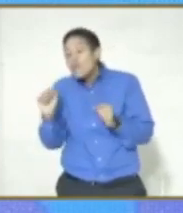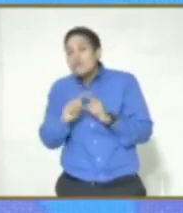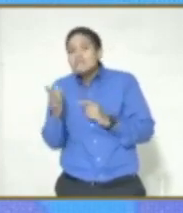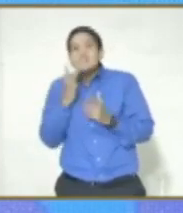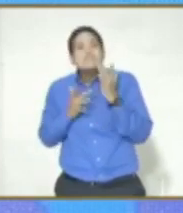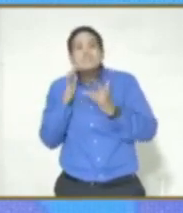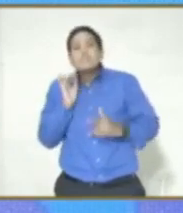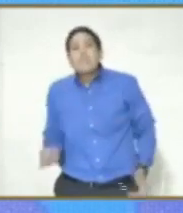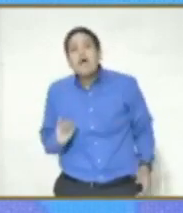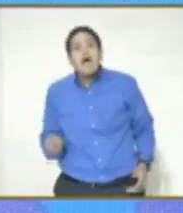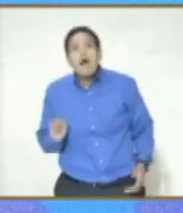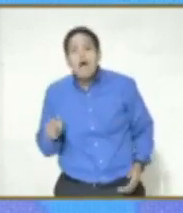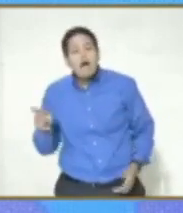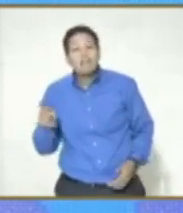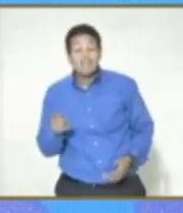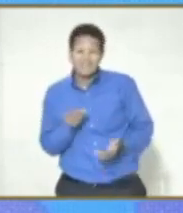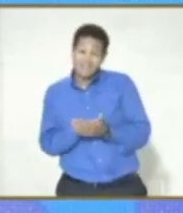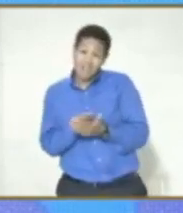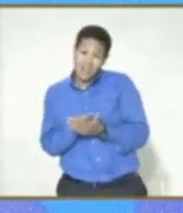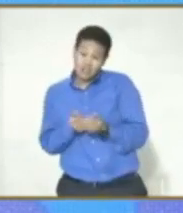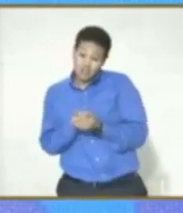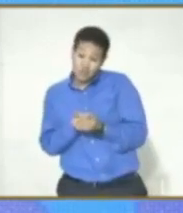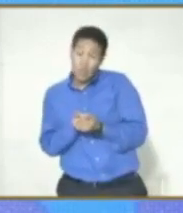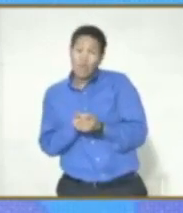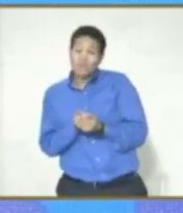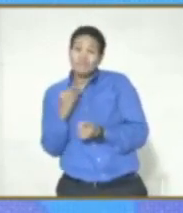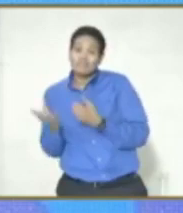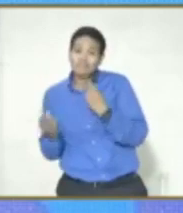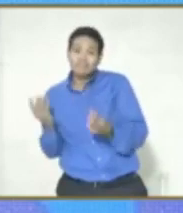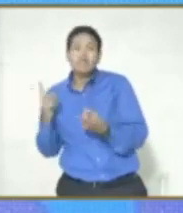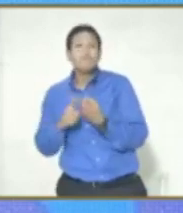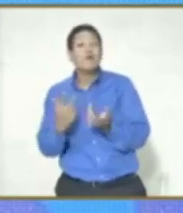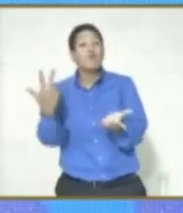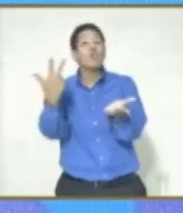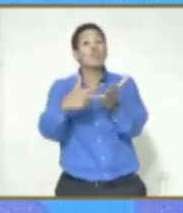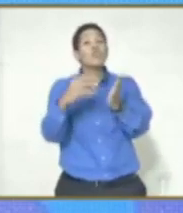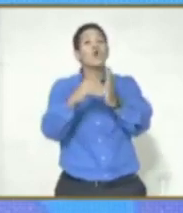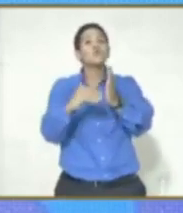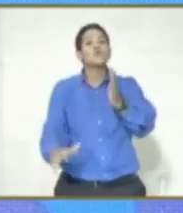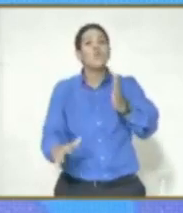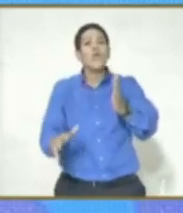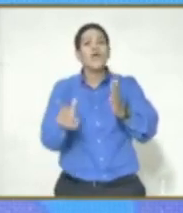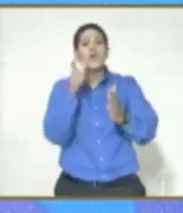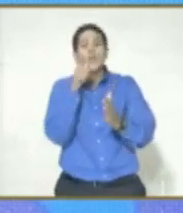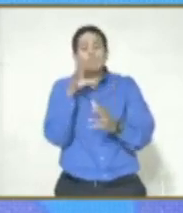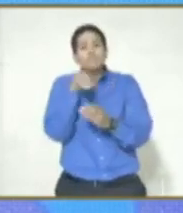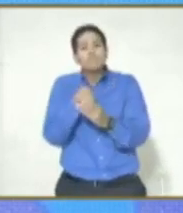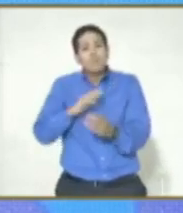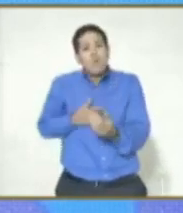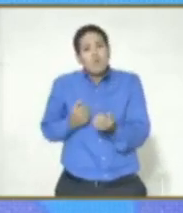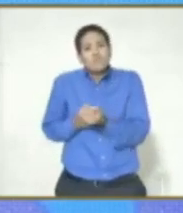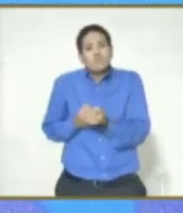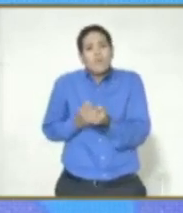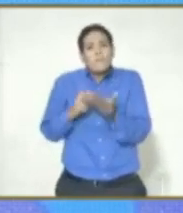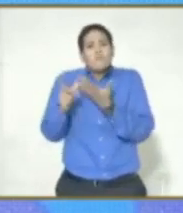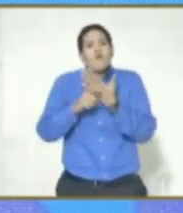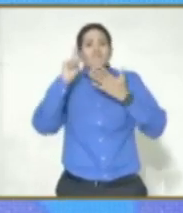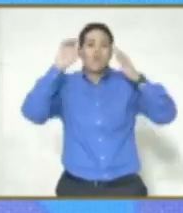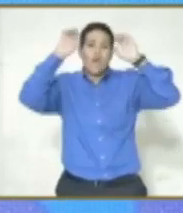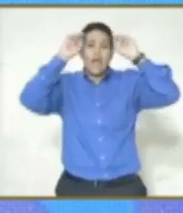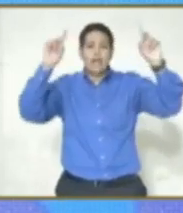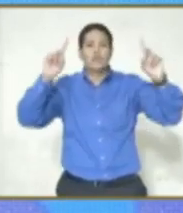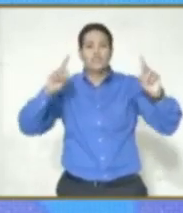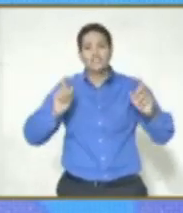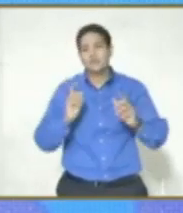and over 3,000 students who forms a part of our assistance program for